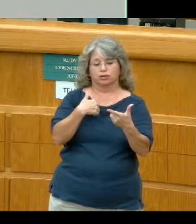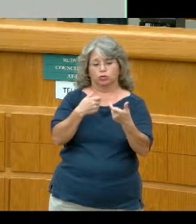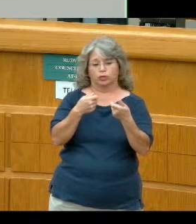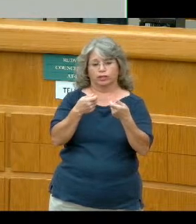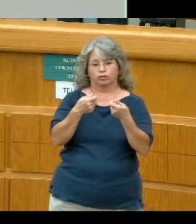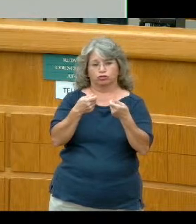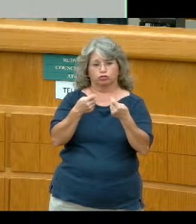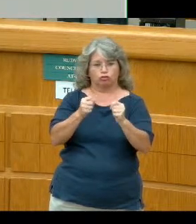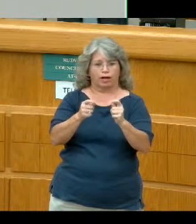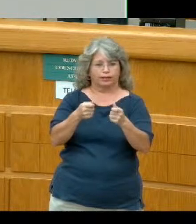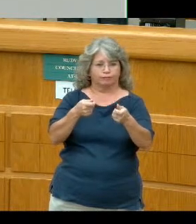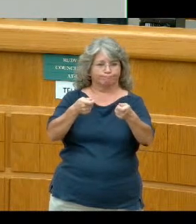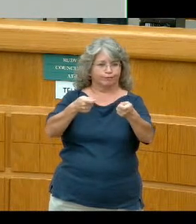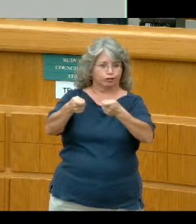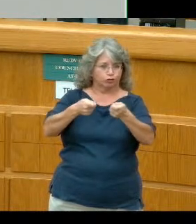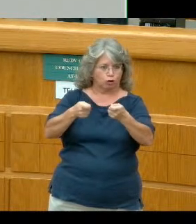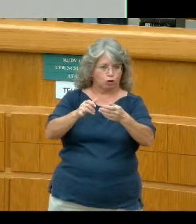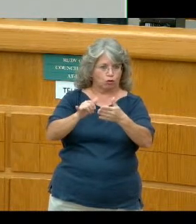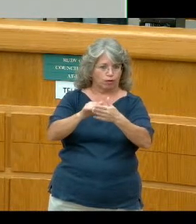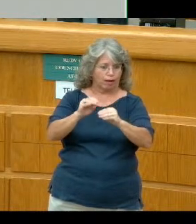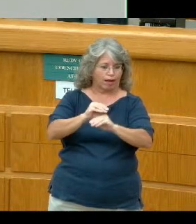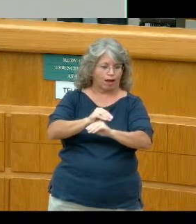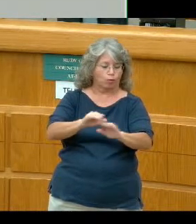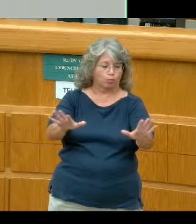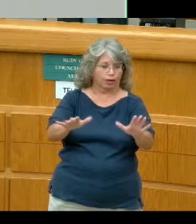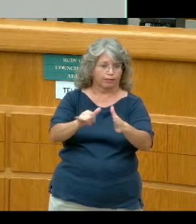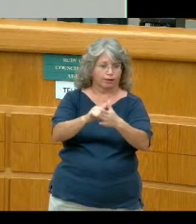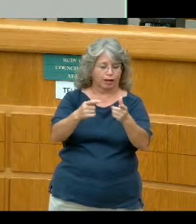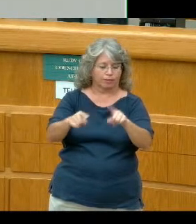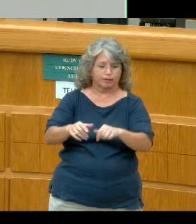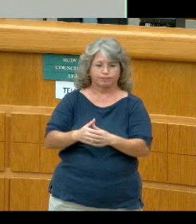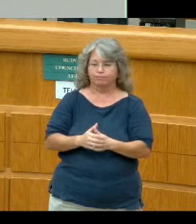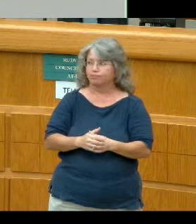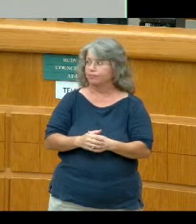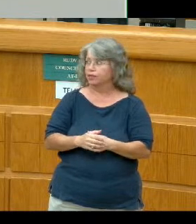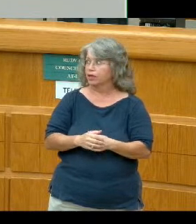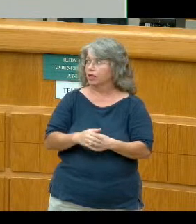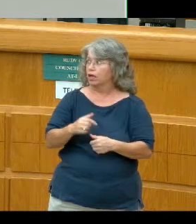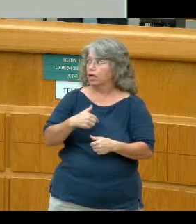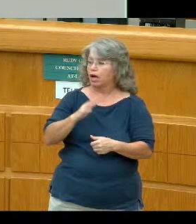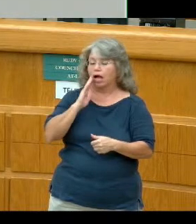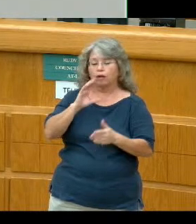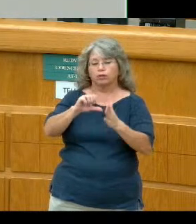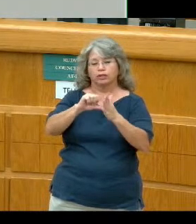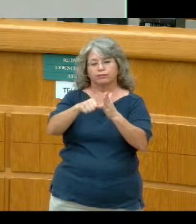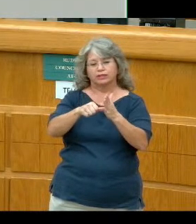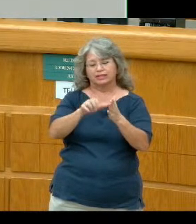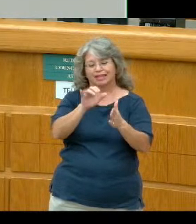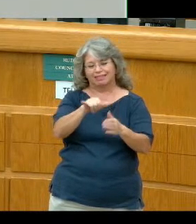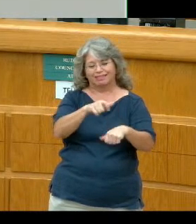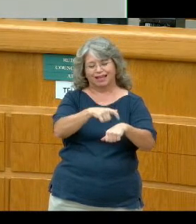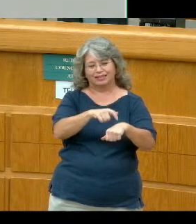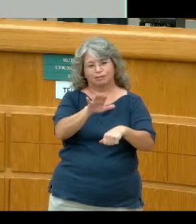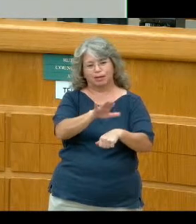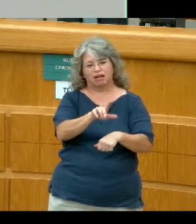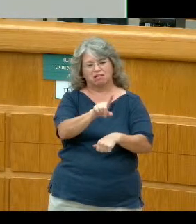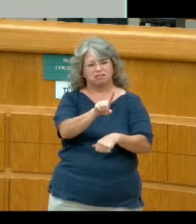about the outbreak that was occurring then. I'll point out that at that point in time, about